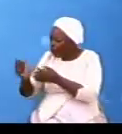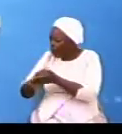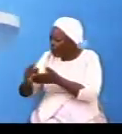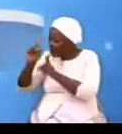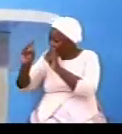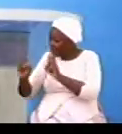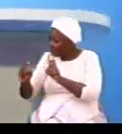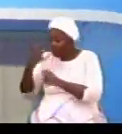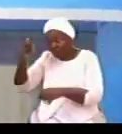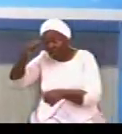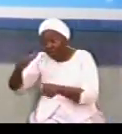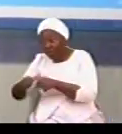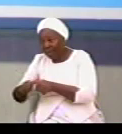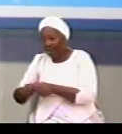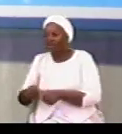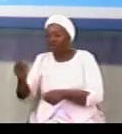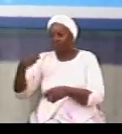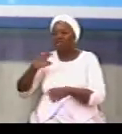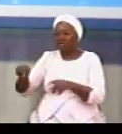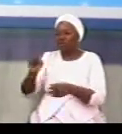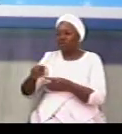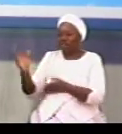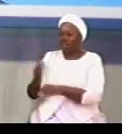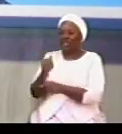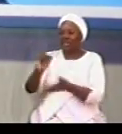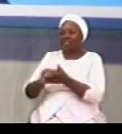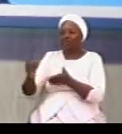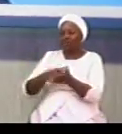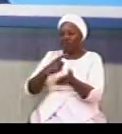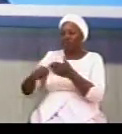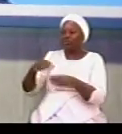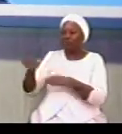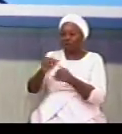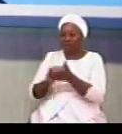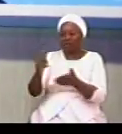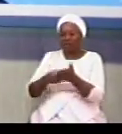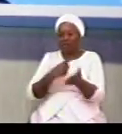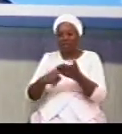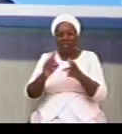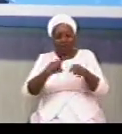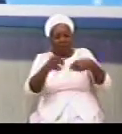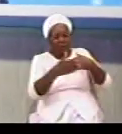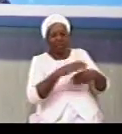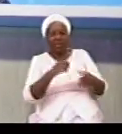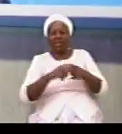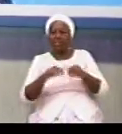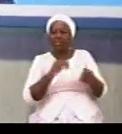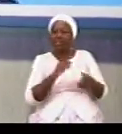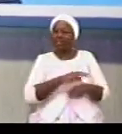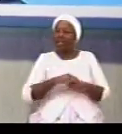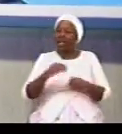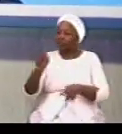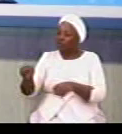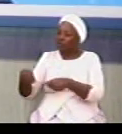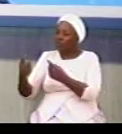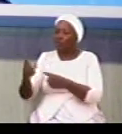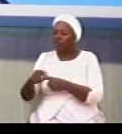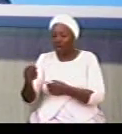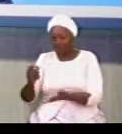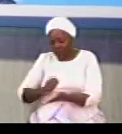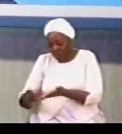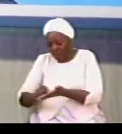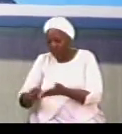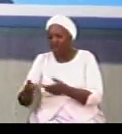I wrote, I didn't have to wait for somebody to prop me and encourage me and push me and counsel